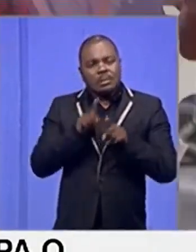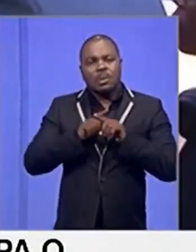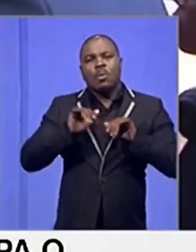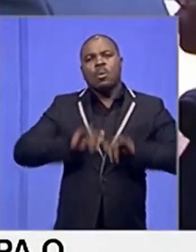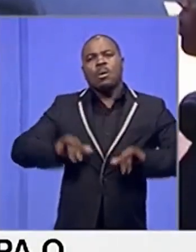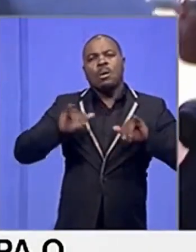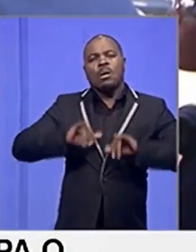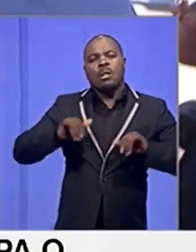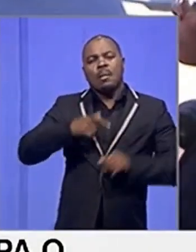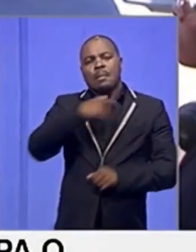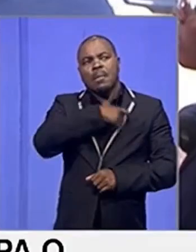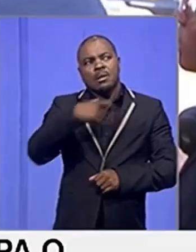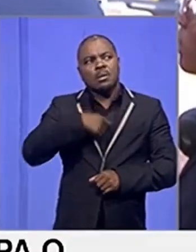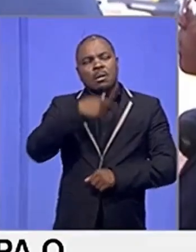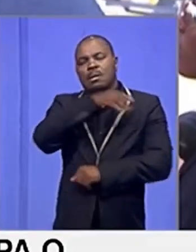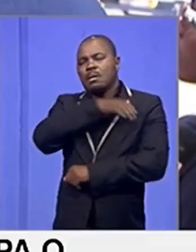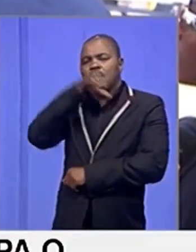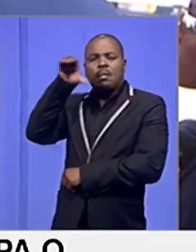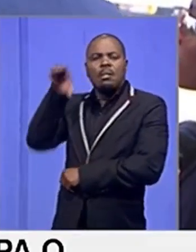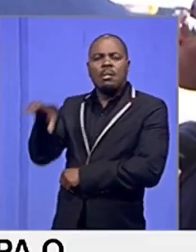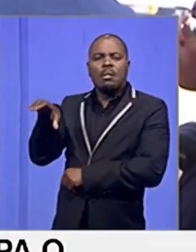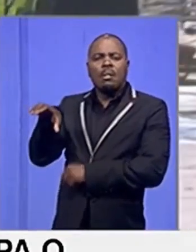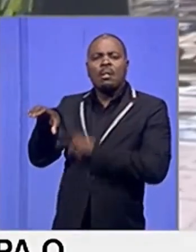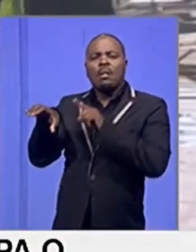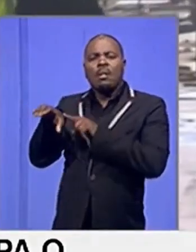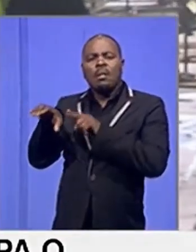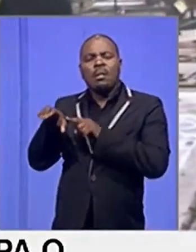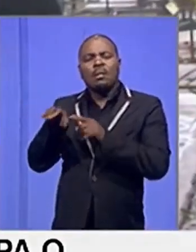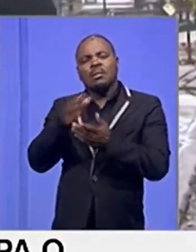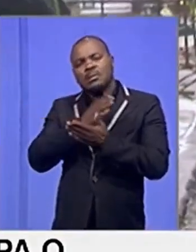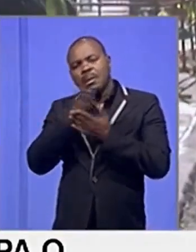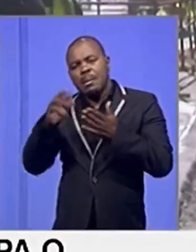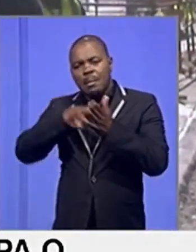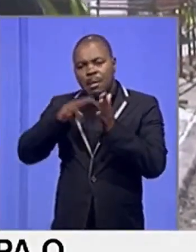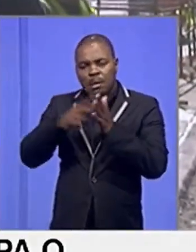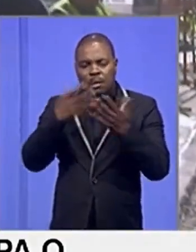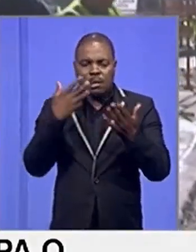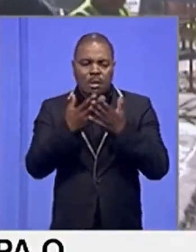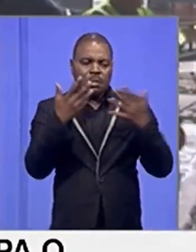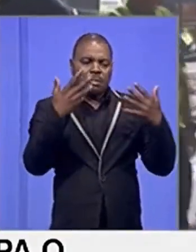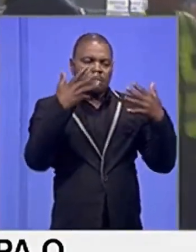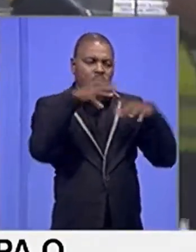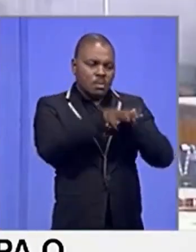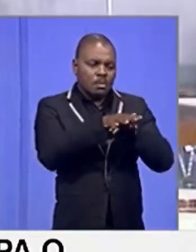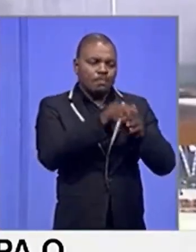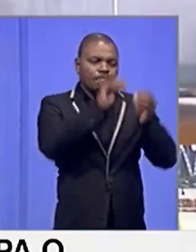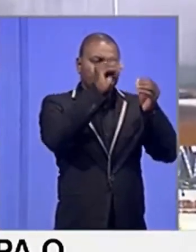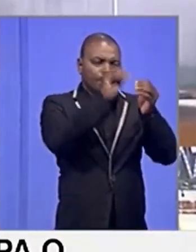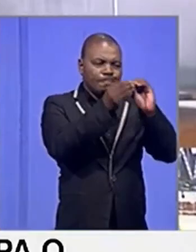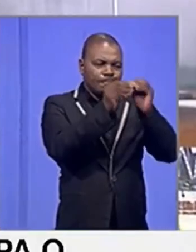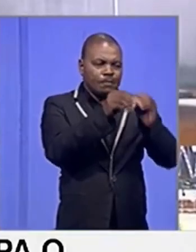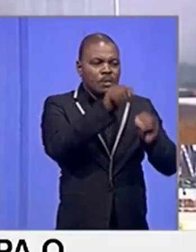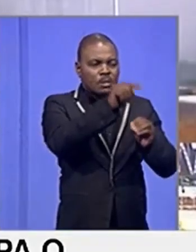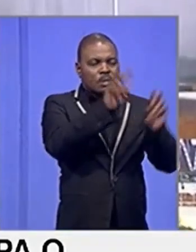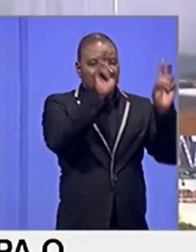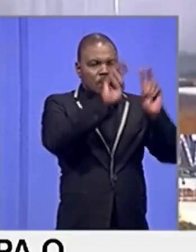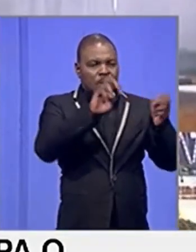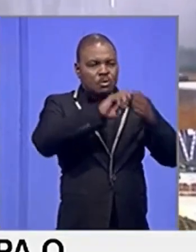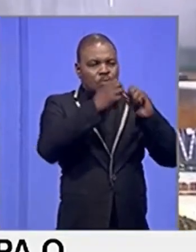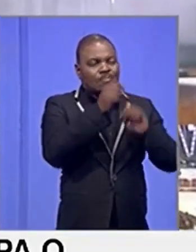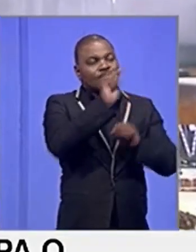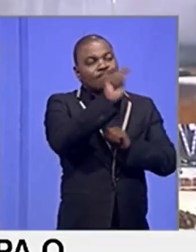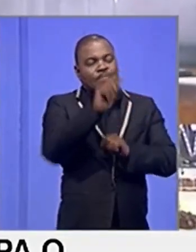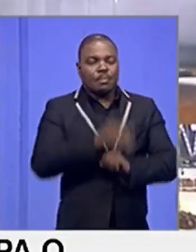mo presidente go mo fa maatla a go tsenya tirisong a mangwe a mano a go lokisa diteshi tse fokolago tsa